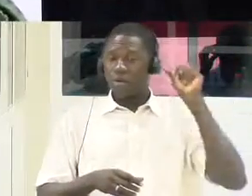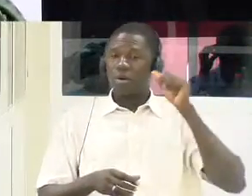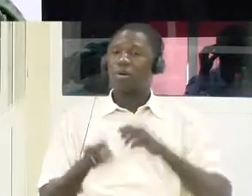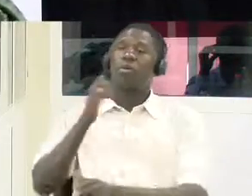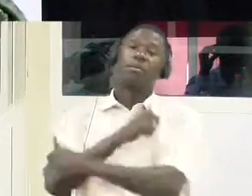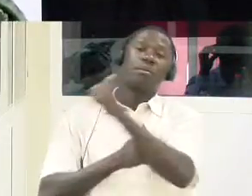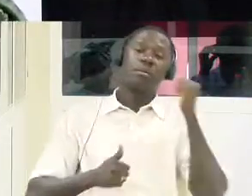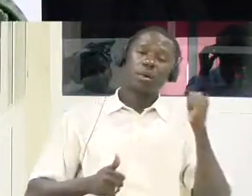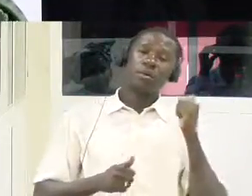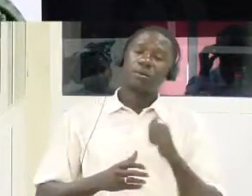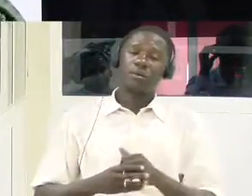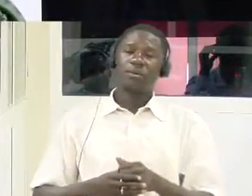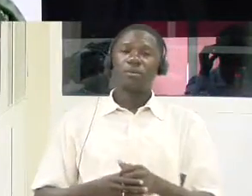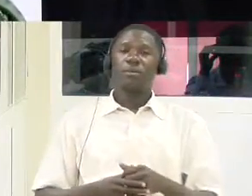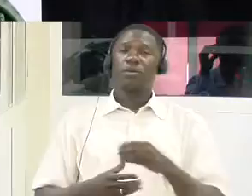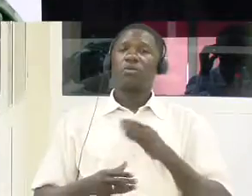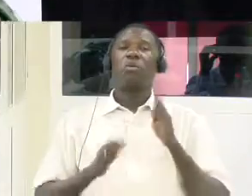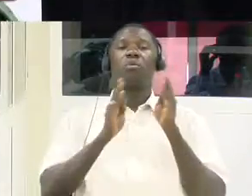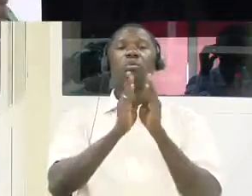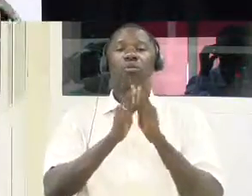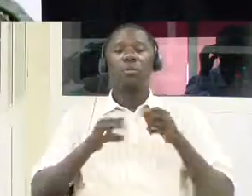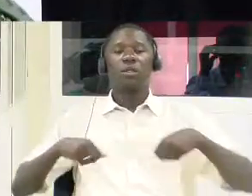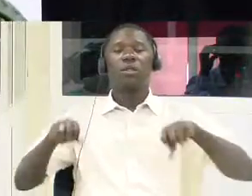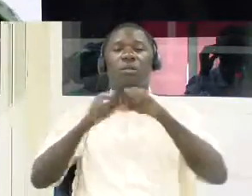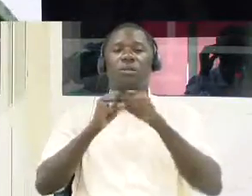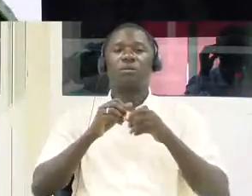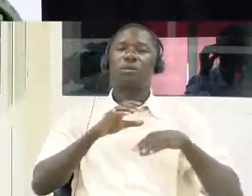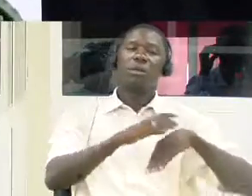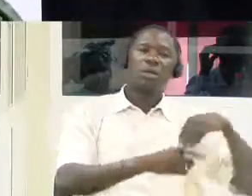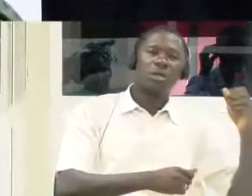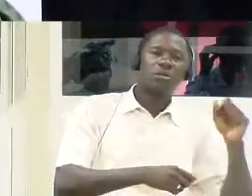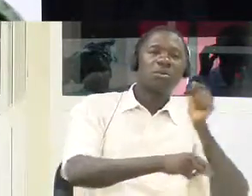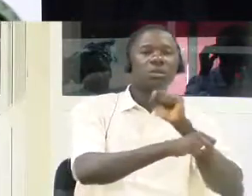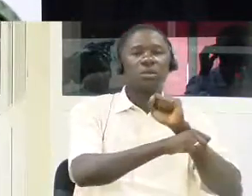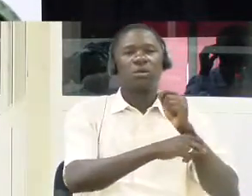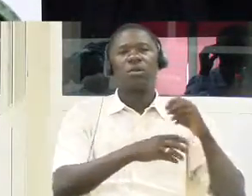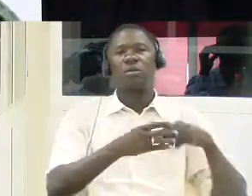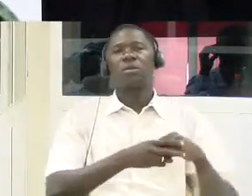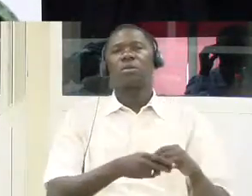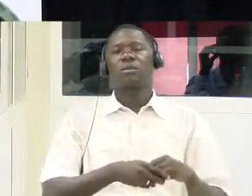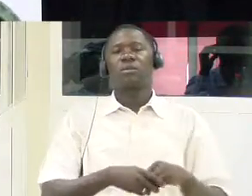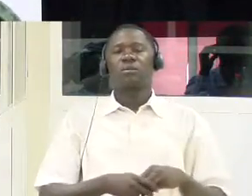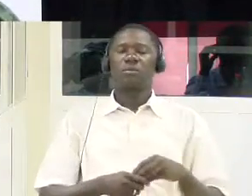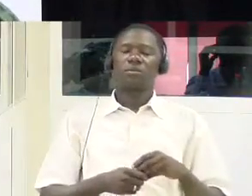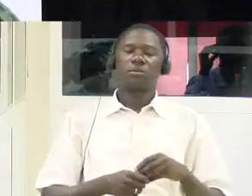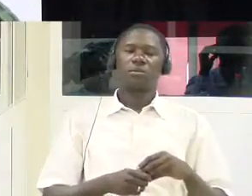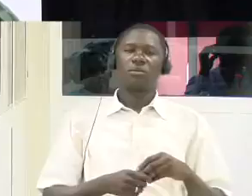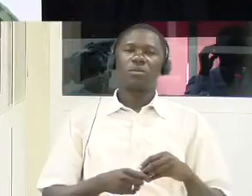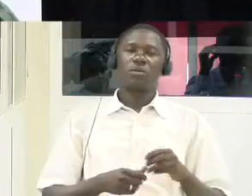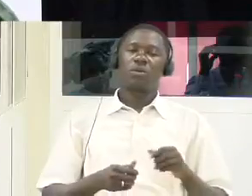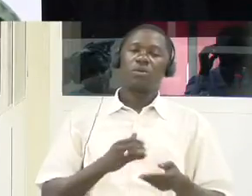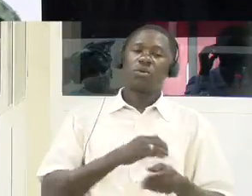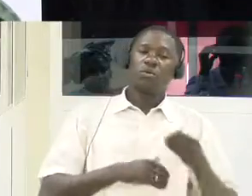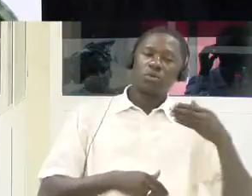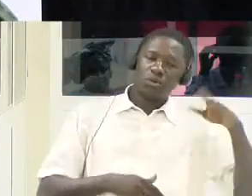turn back, go to Bundung area, exit around Serekunda, then go to go